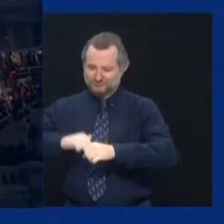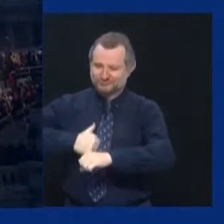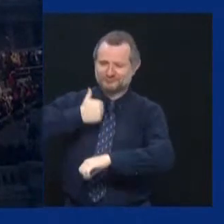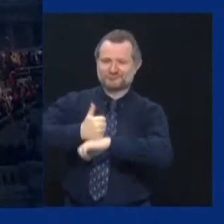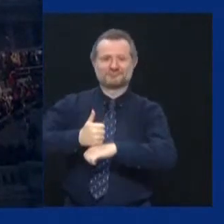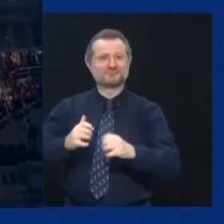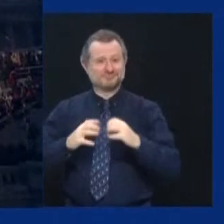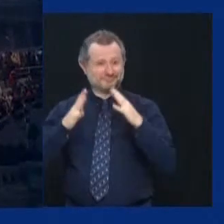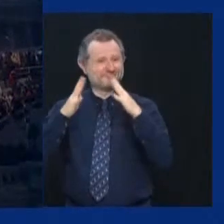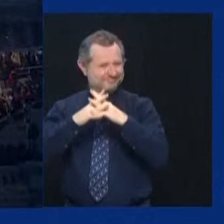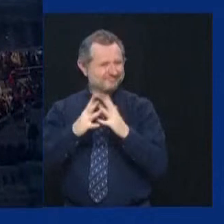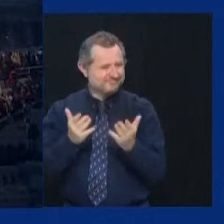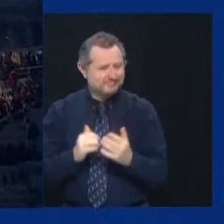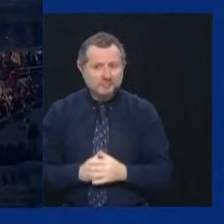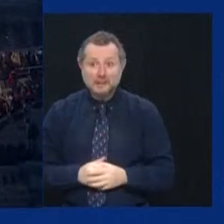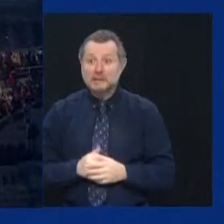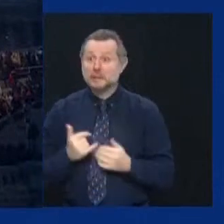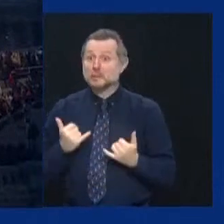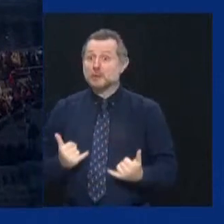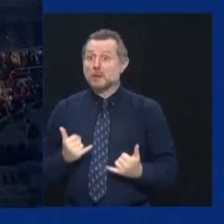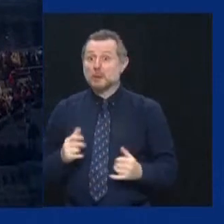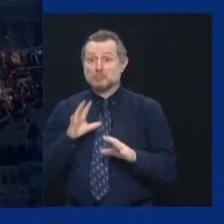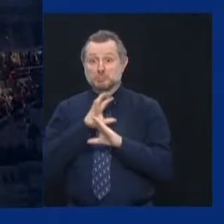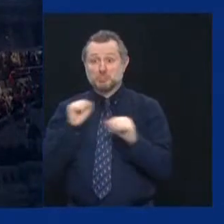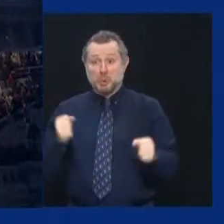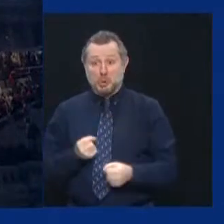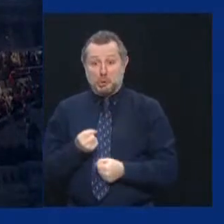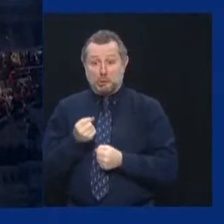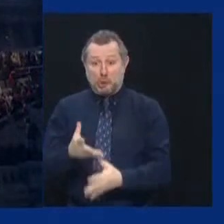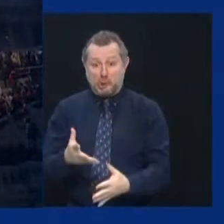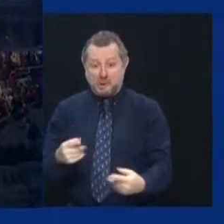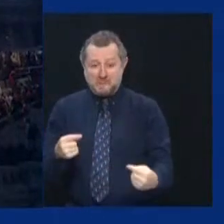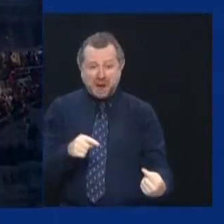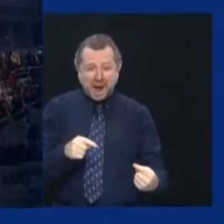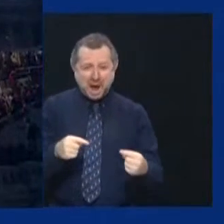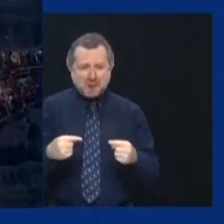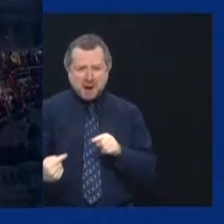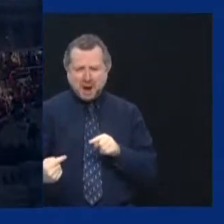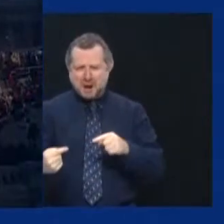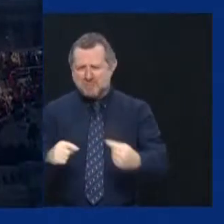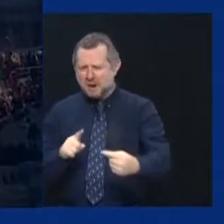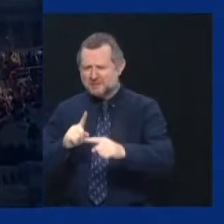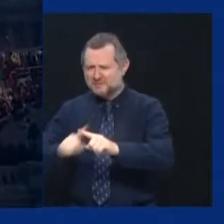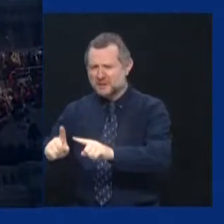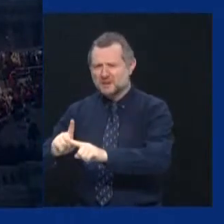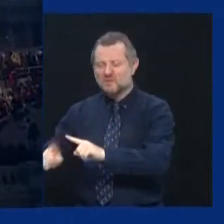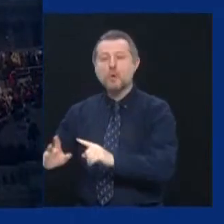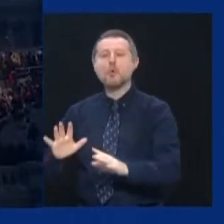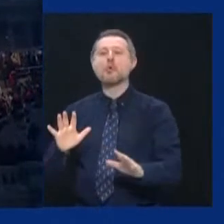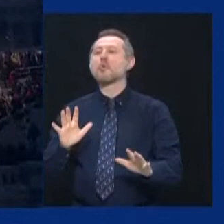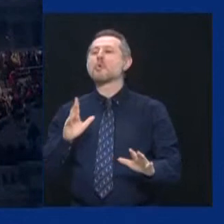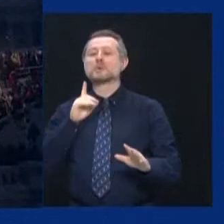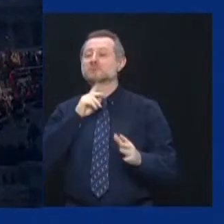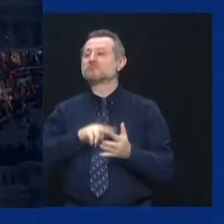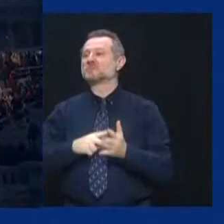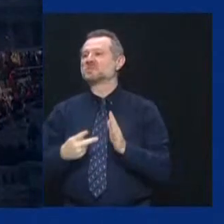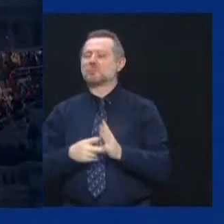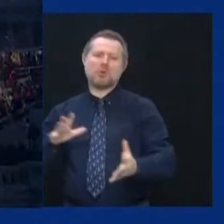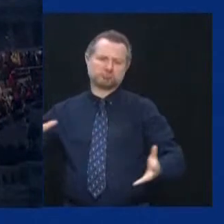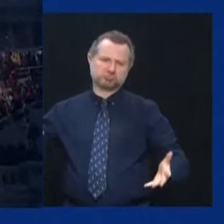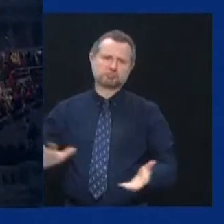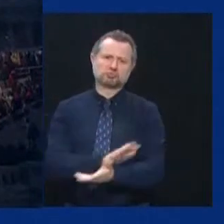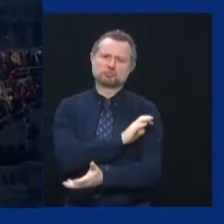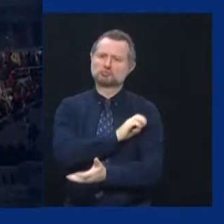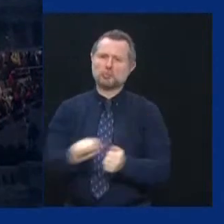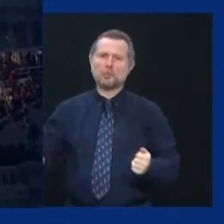you demonize differences, you literally tear the fabric of the nation apart.